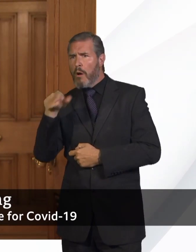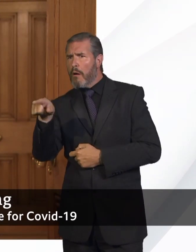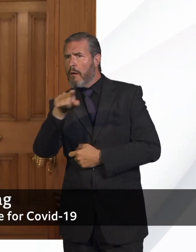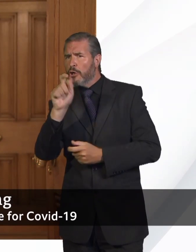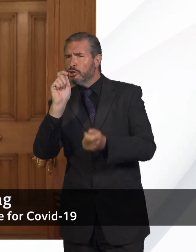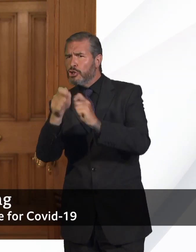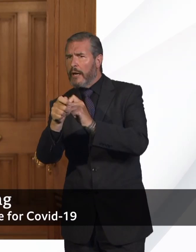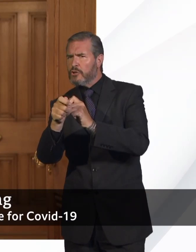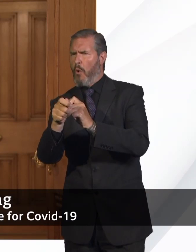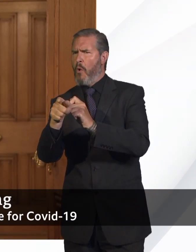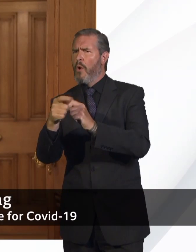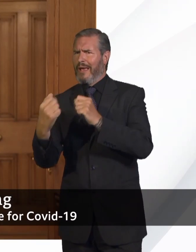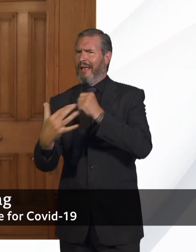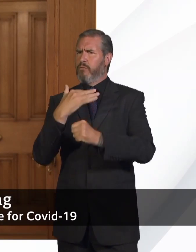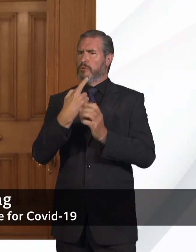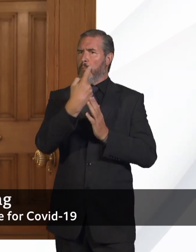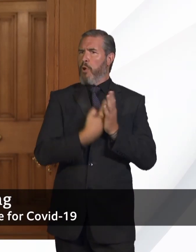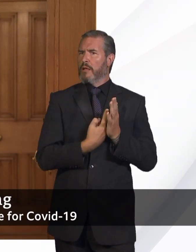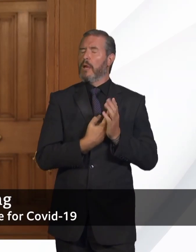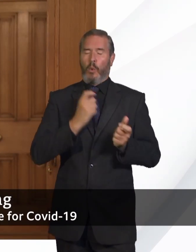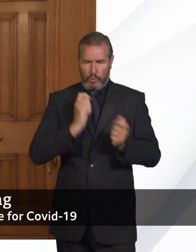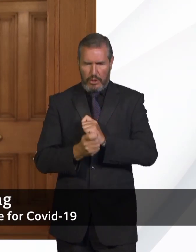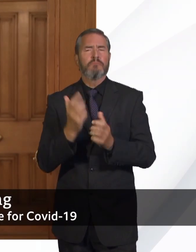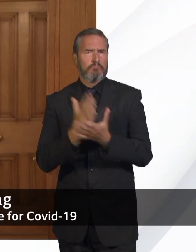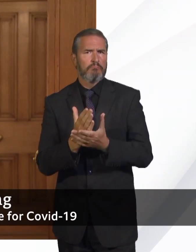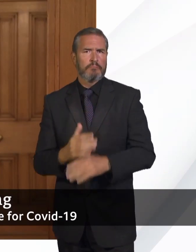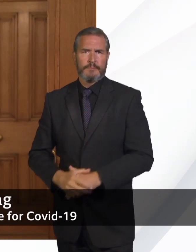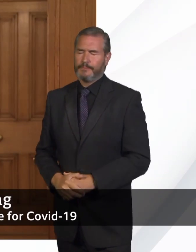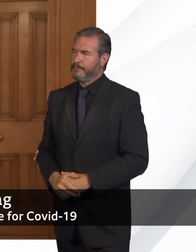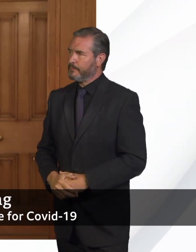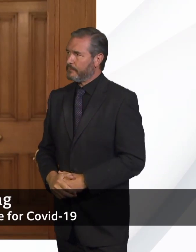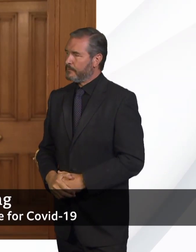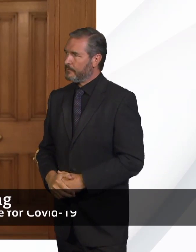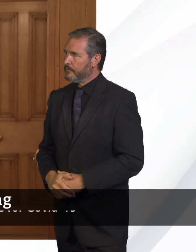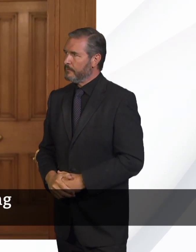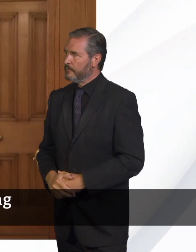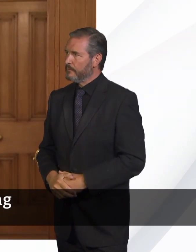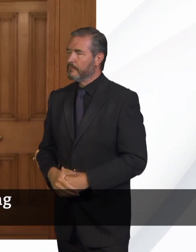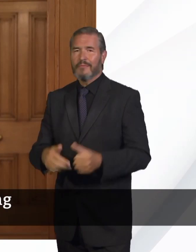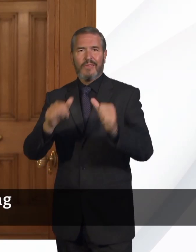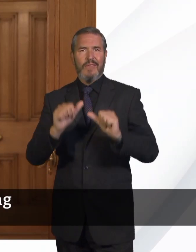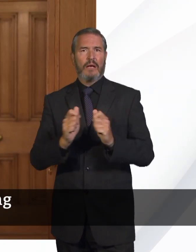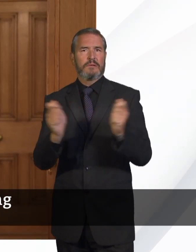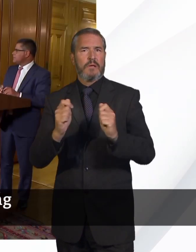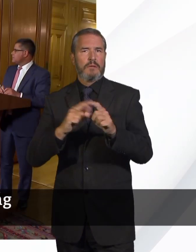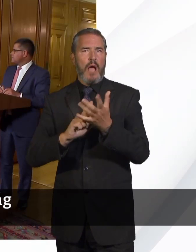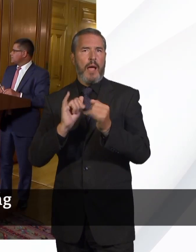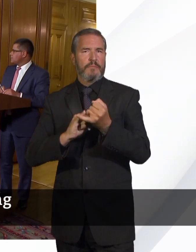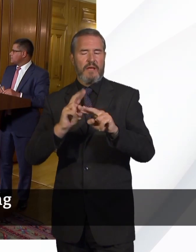made in terms of policy, then of course we will look to do that. Thank you very much for that, Victoria. Francis Elliott from The Times.